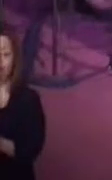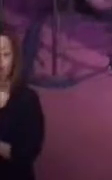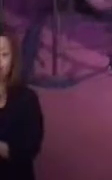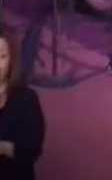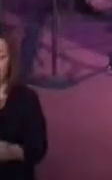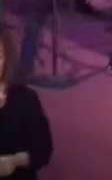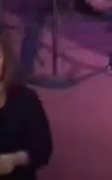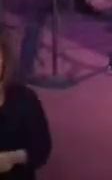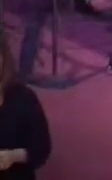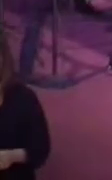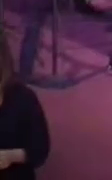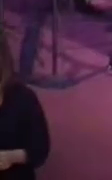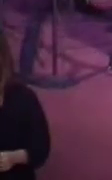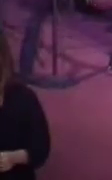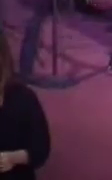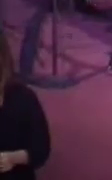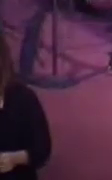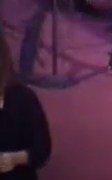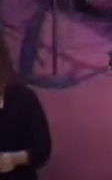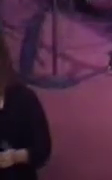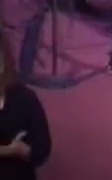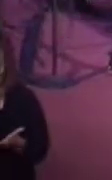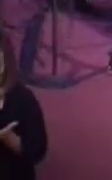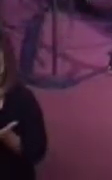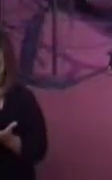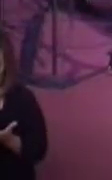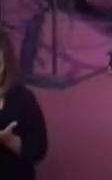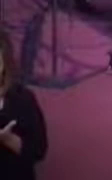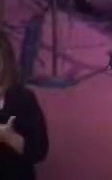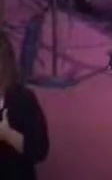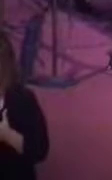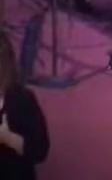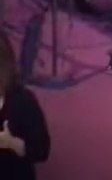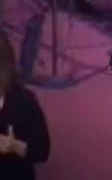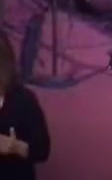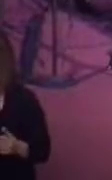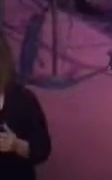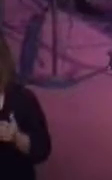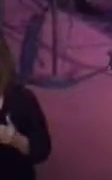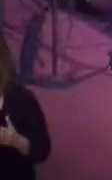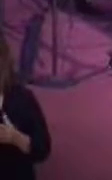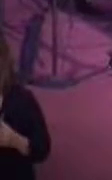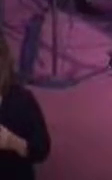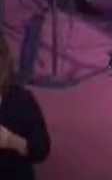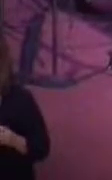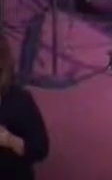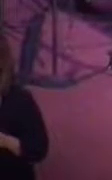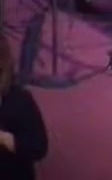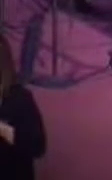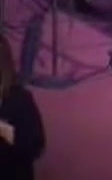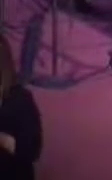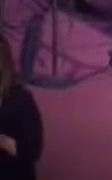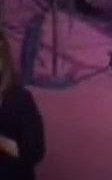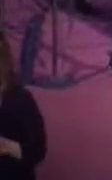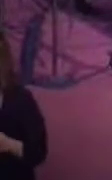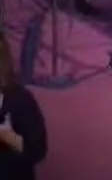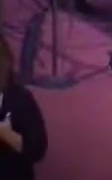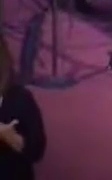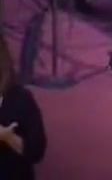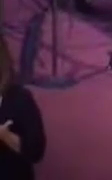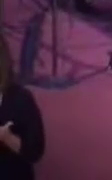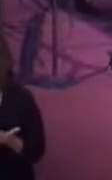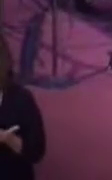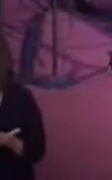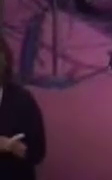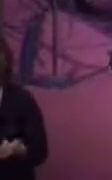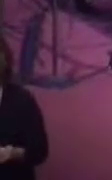that once again, even though he's appointed to a position of power, persecution is promised. It's not going to be easy. And I